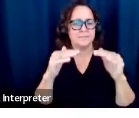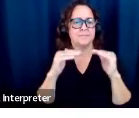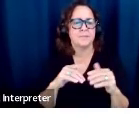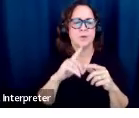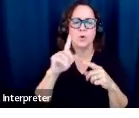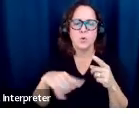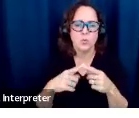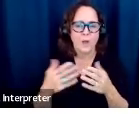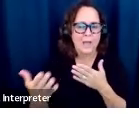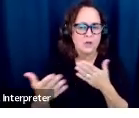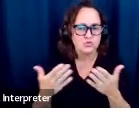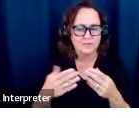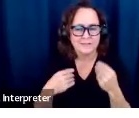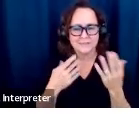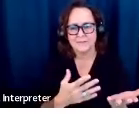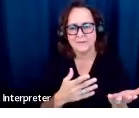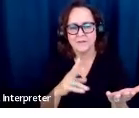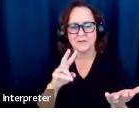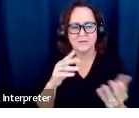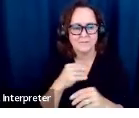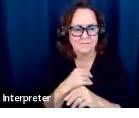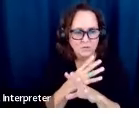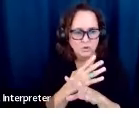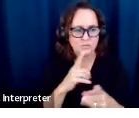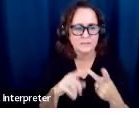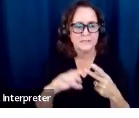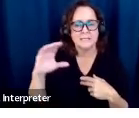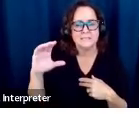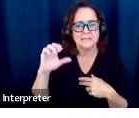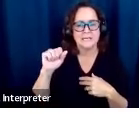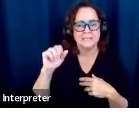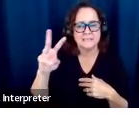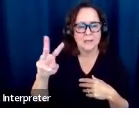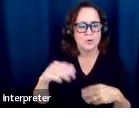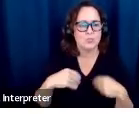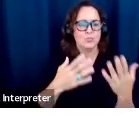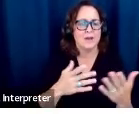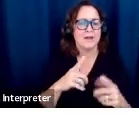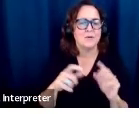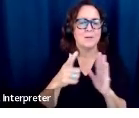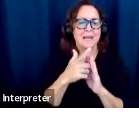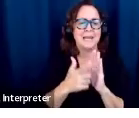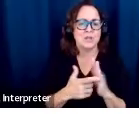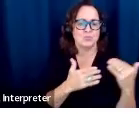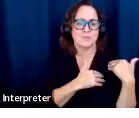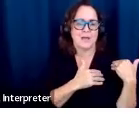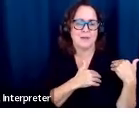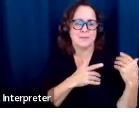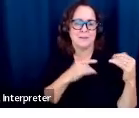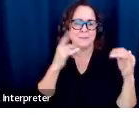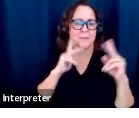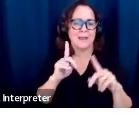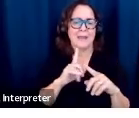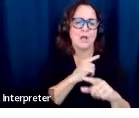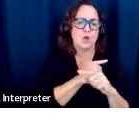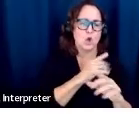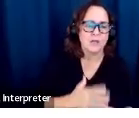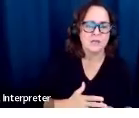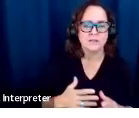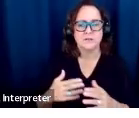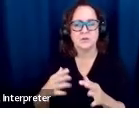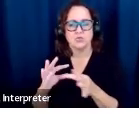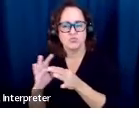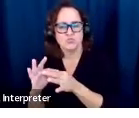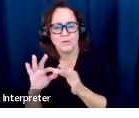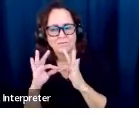services are delivered virtually, CSW services that can be provided by legally responsible individuals such as guardians or relatives, and